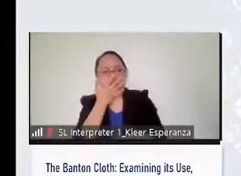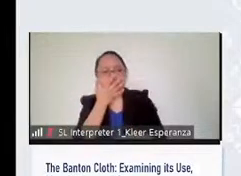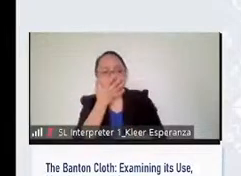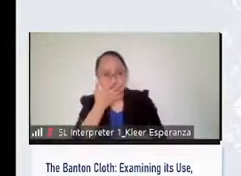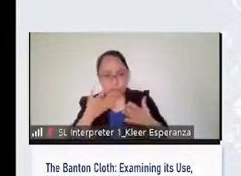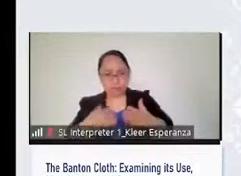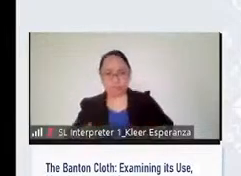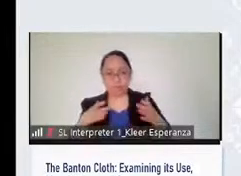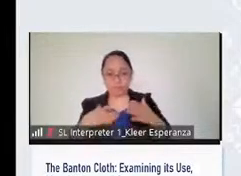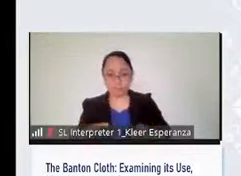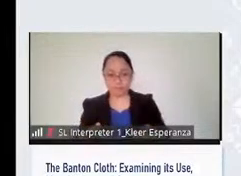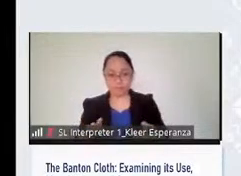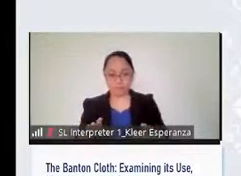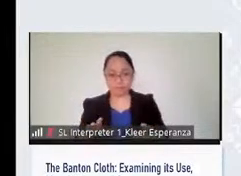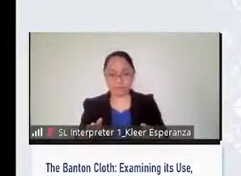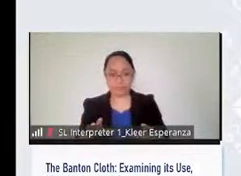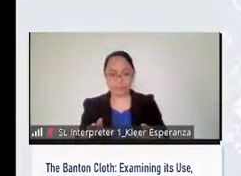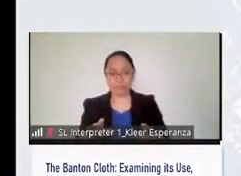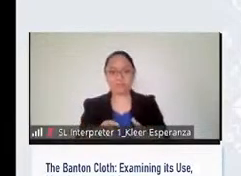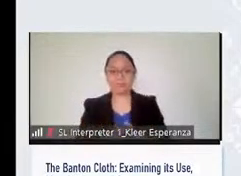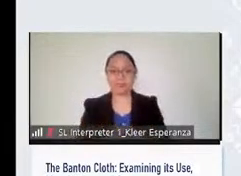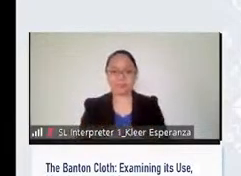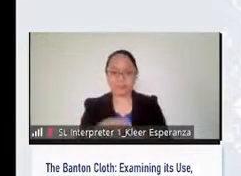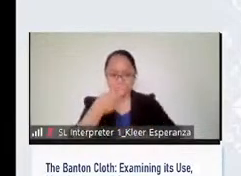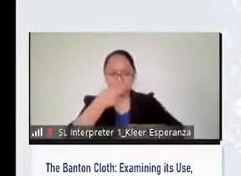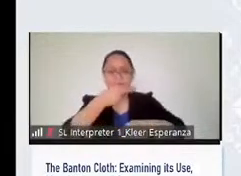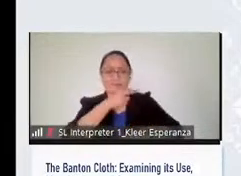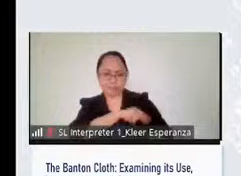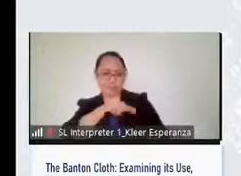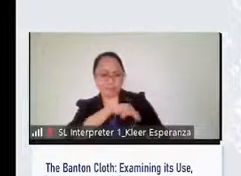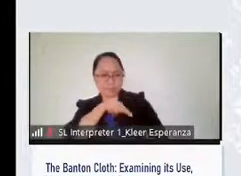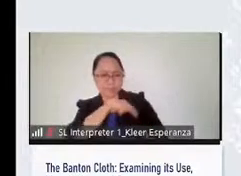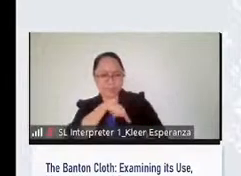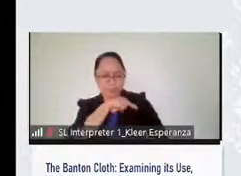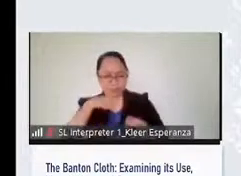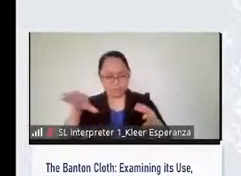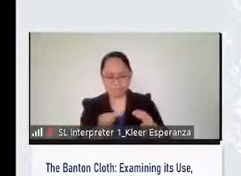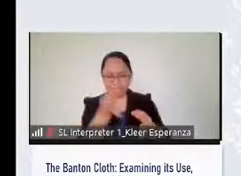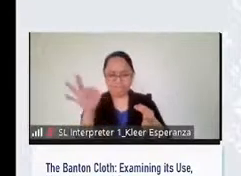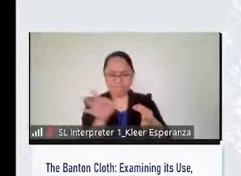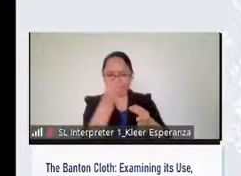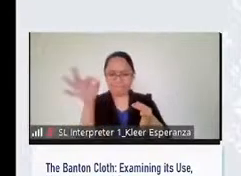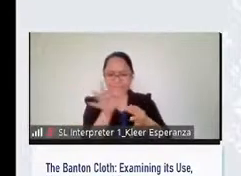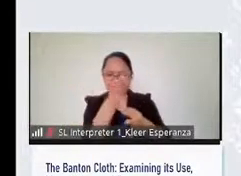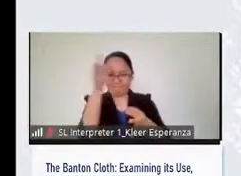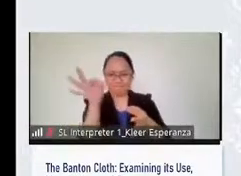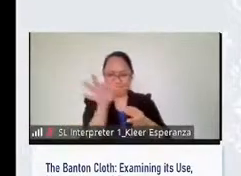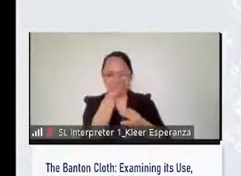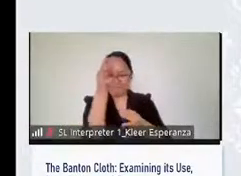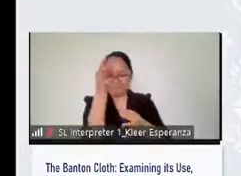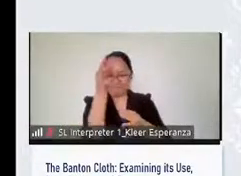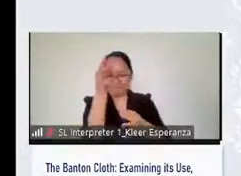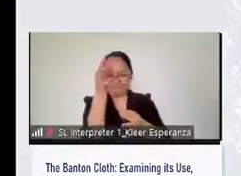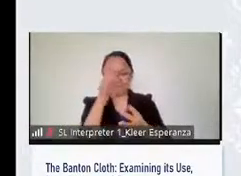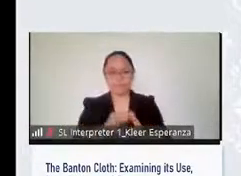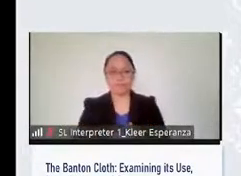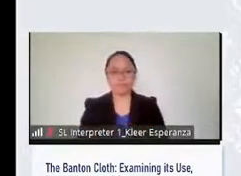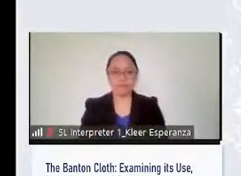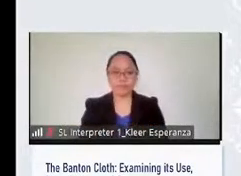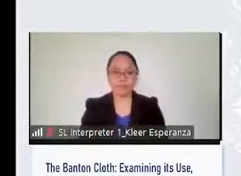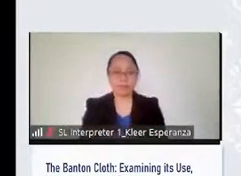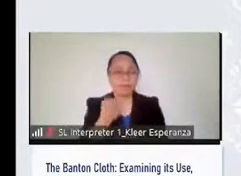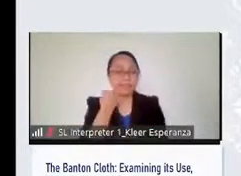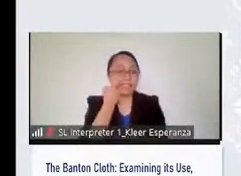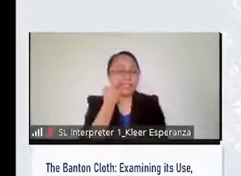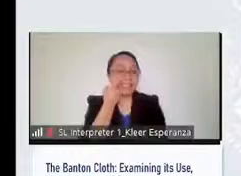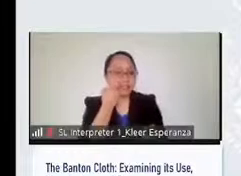from fragment B and the 4 textiles from Mindanao because of the natural or undyed weft threads. Based on the recent documentation